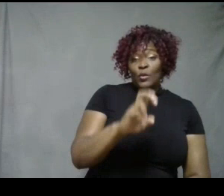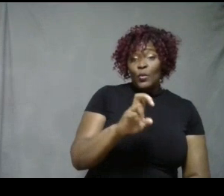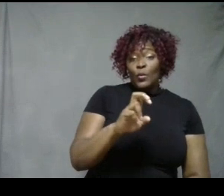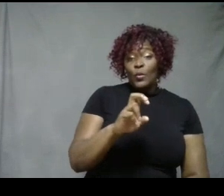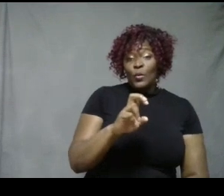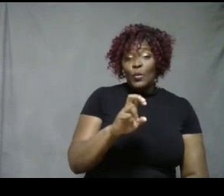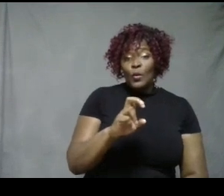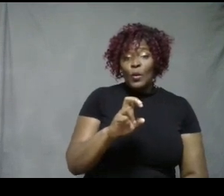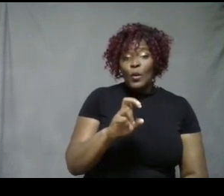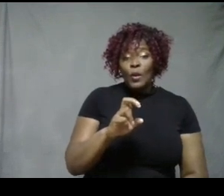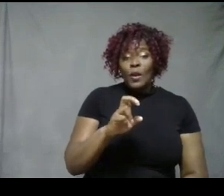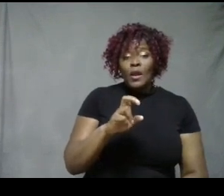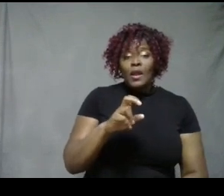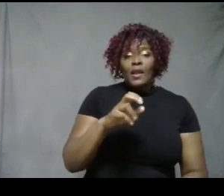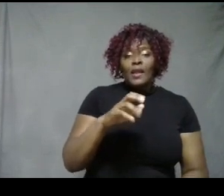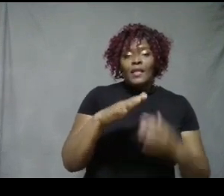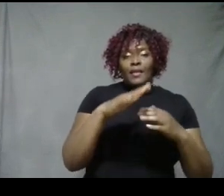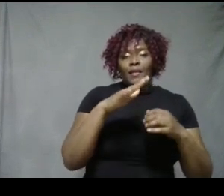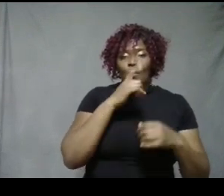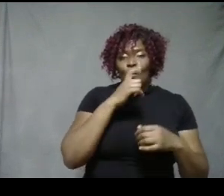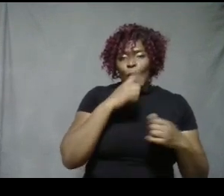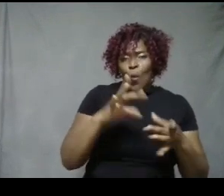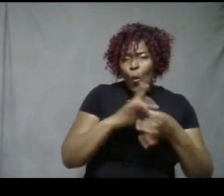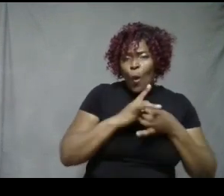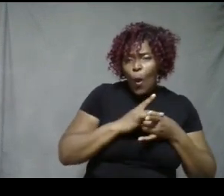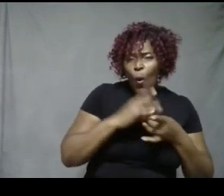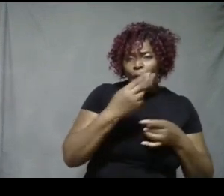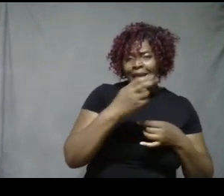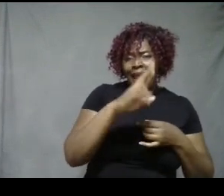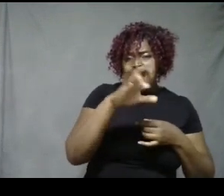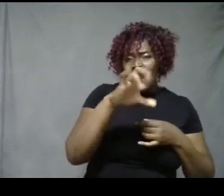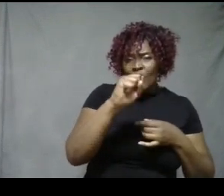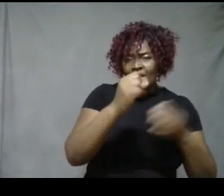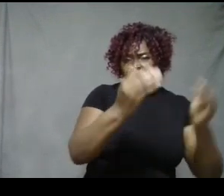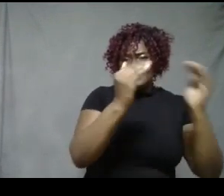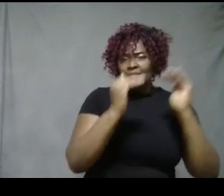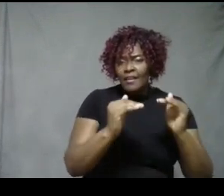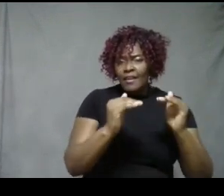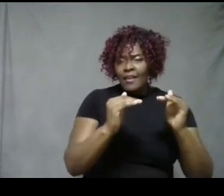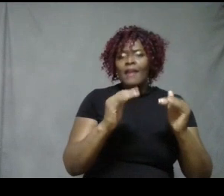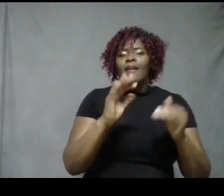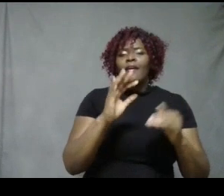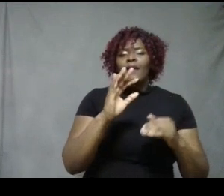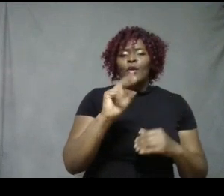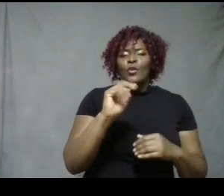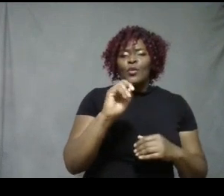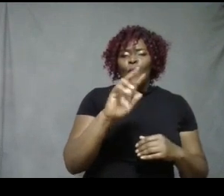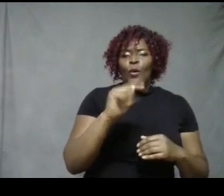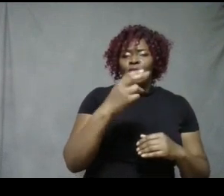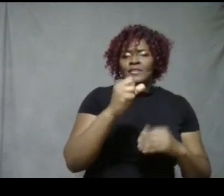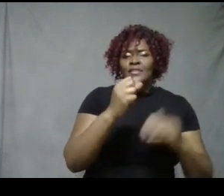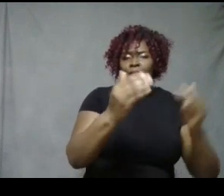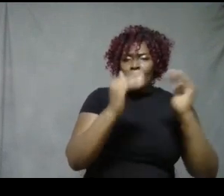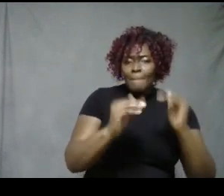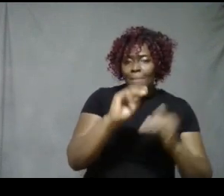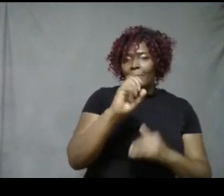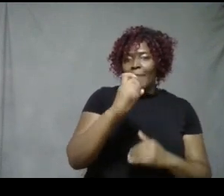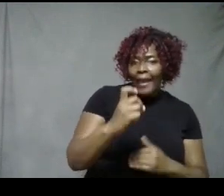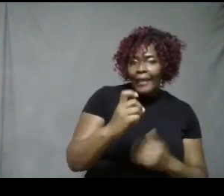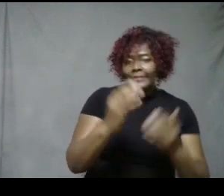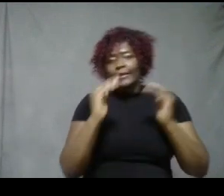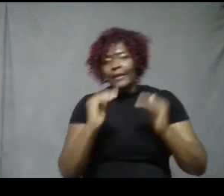212 was owned by the Harrises. The next family was the Norfuses. Then next was the Mikes, the Gambles,